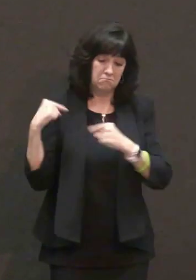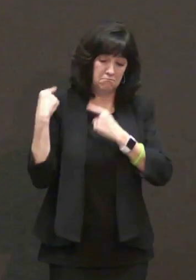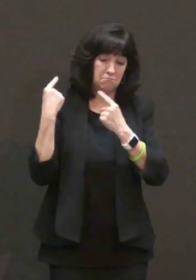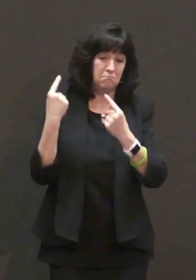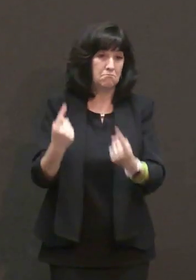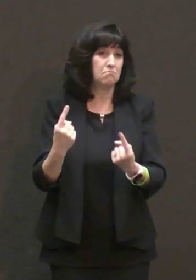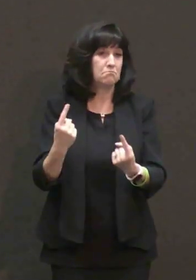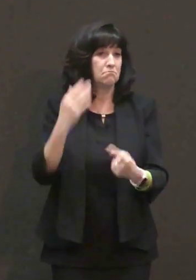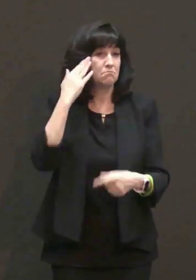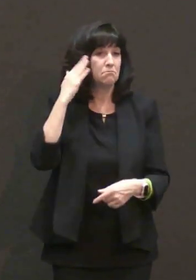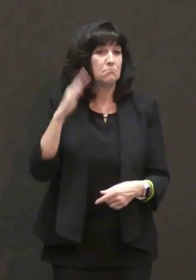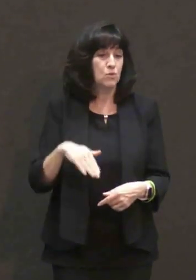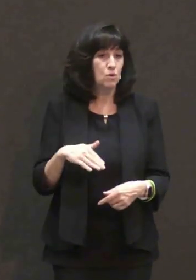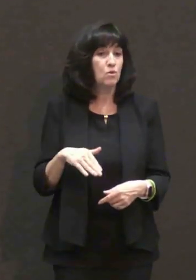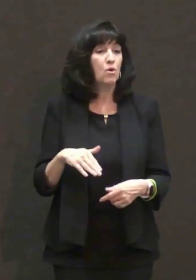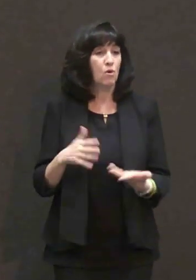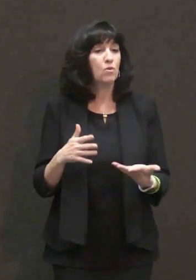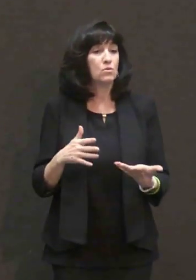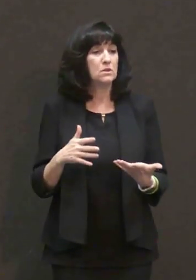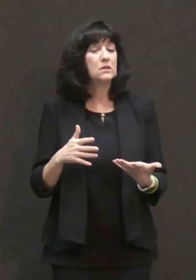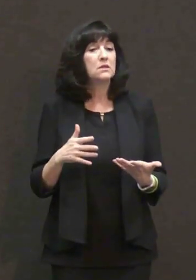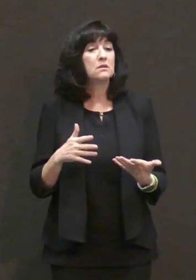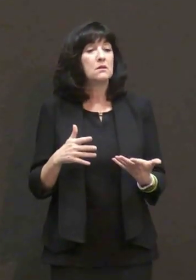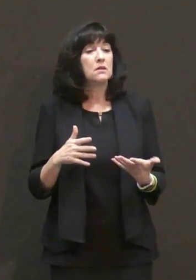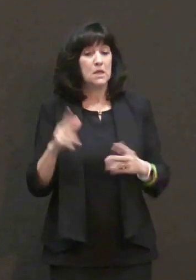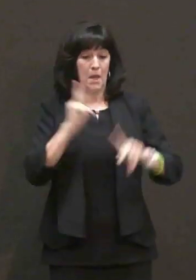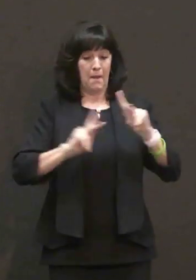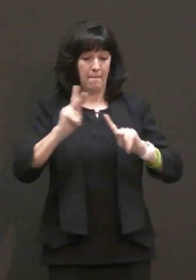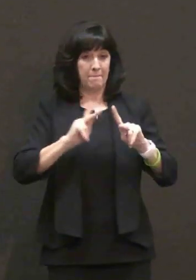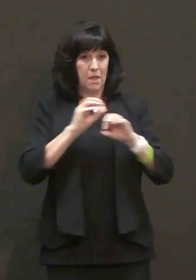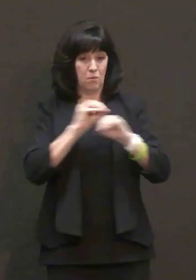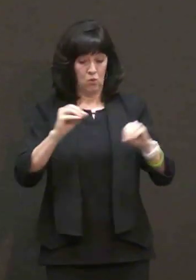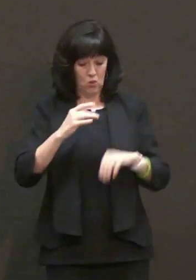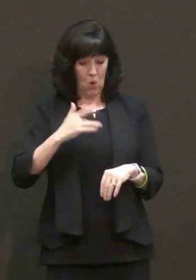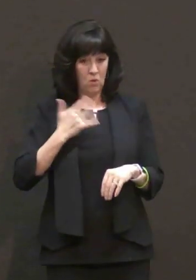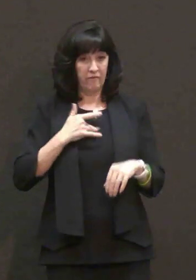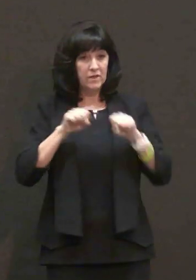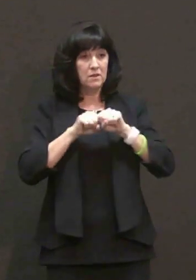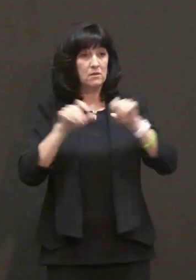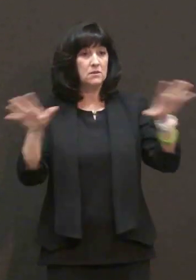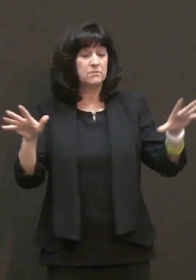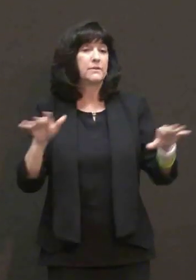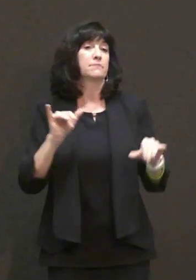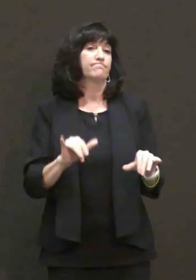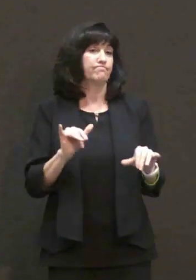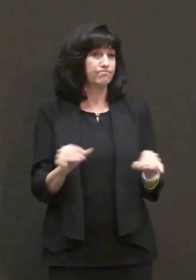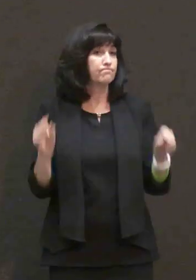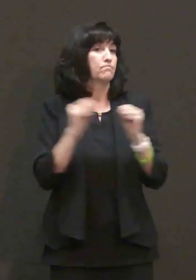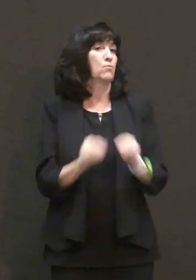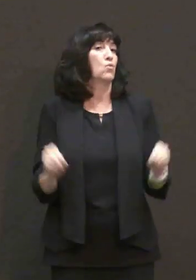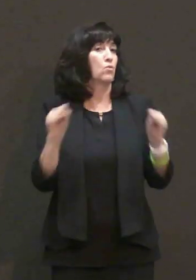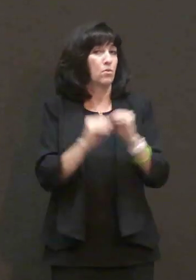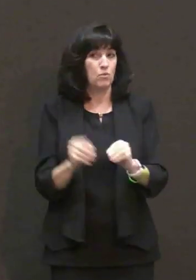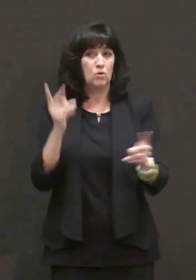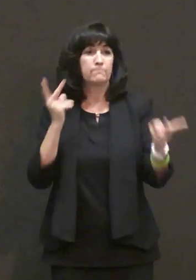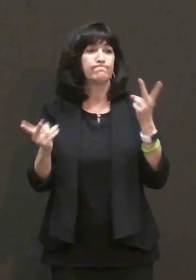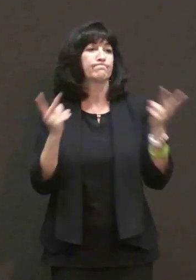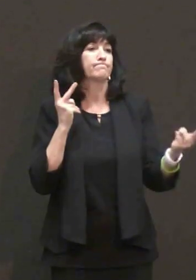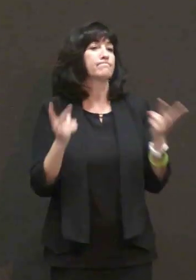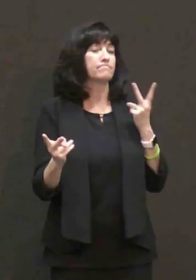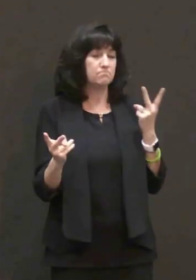and asymptomatic spread, we're learning, is more common than we initially believed was the case. So